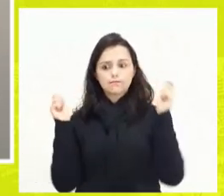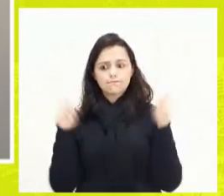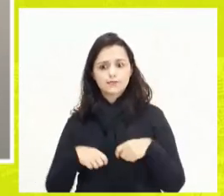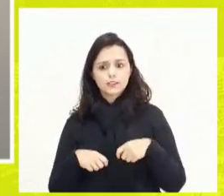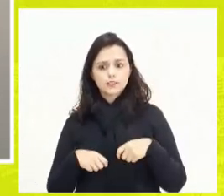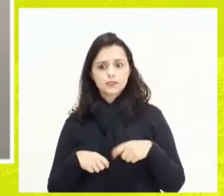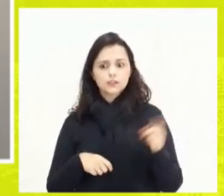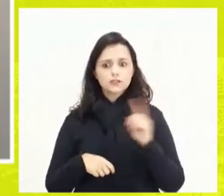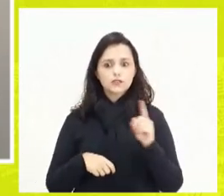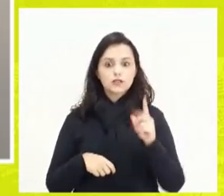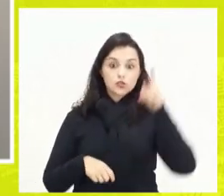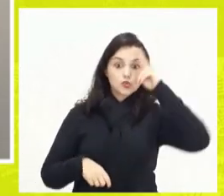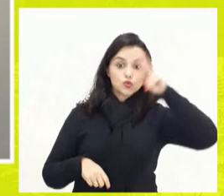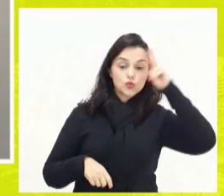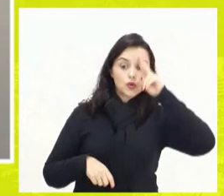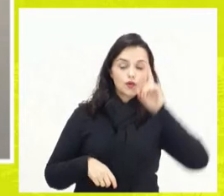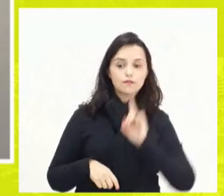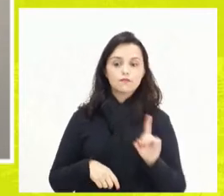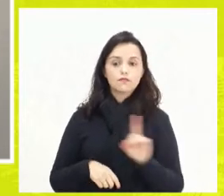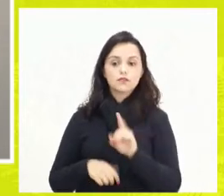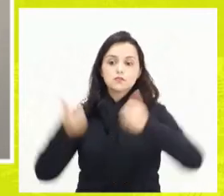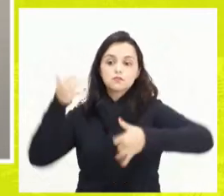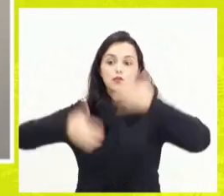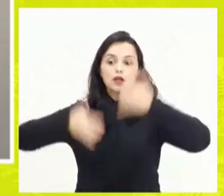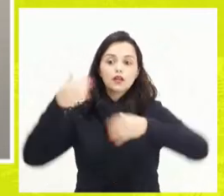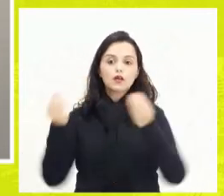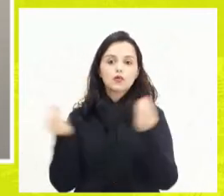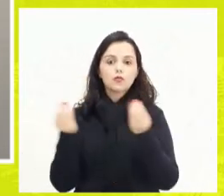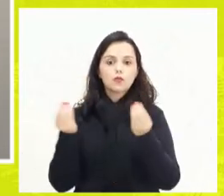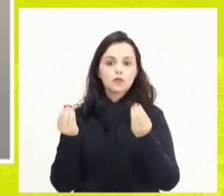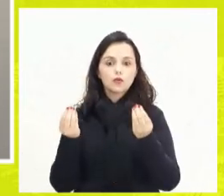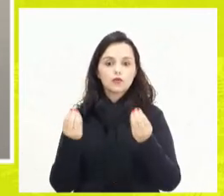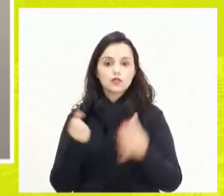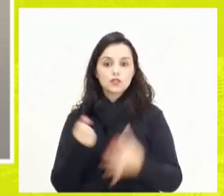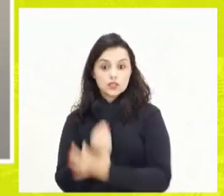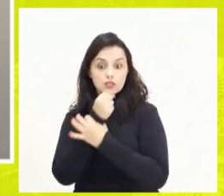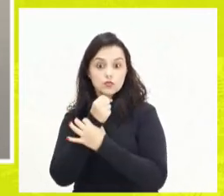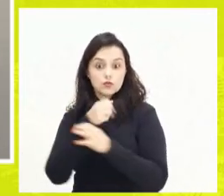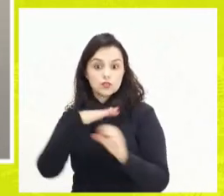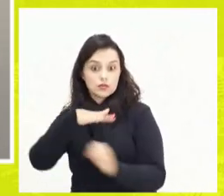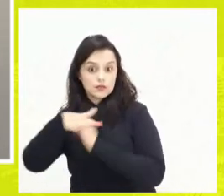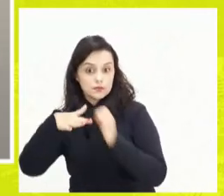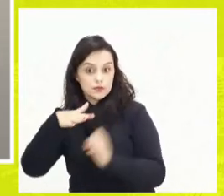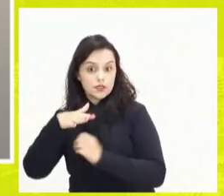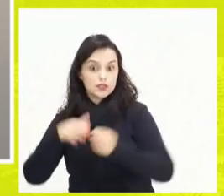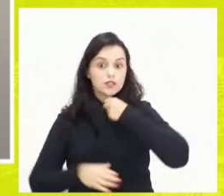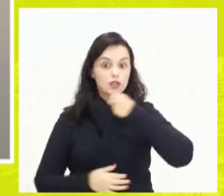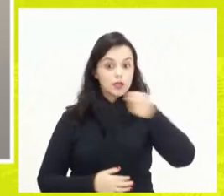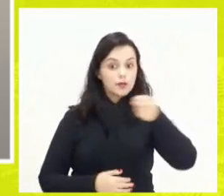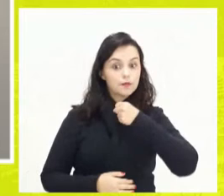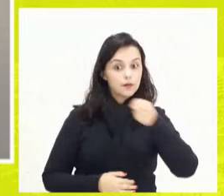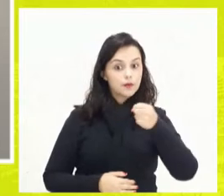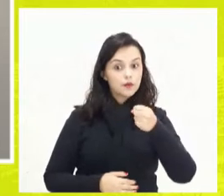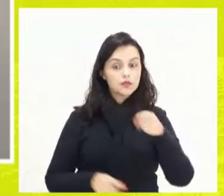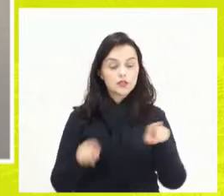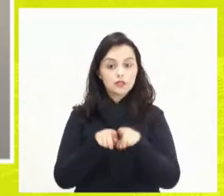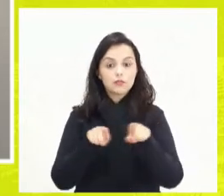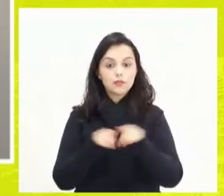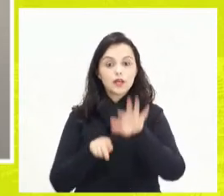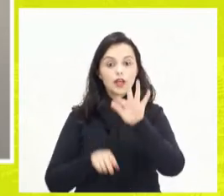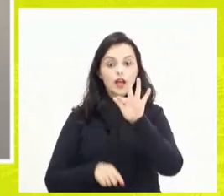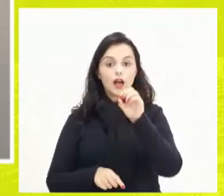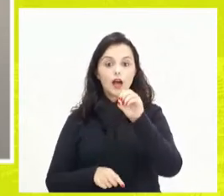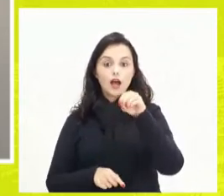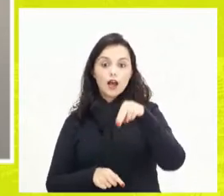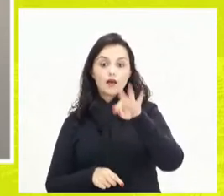with with a better infrastructure we have to tell the stories as we have to tell the stories but these stories must be told in a say